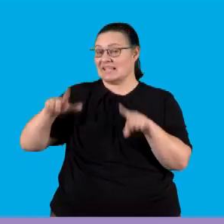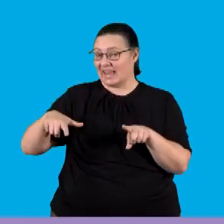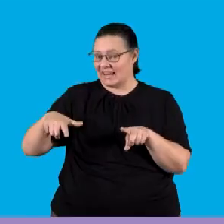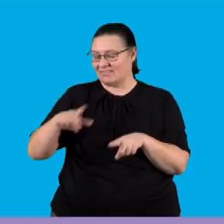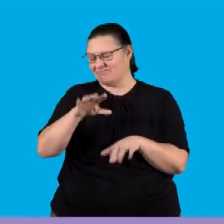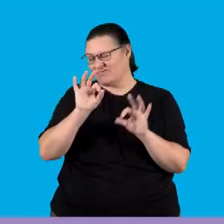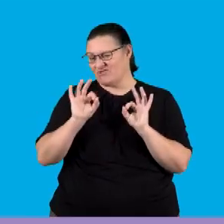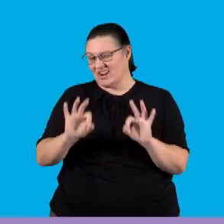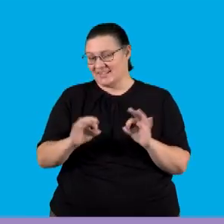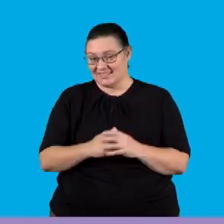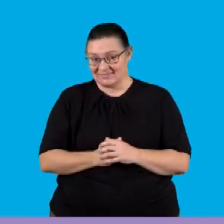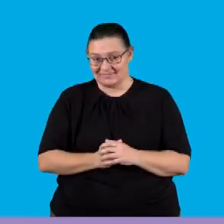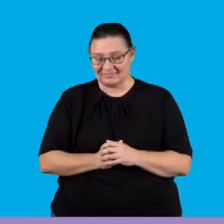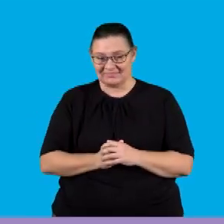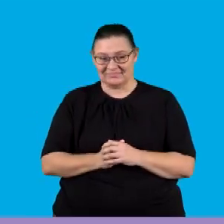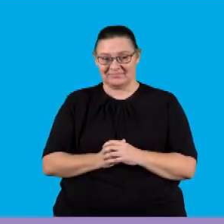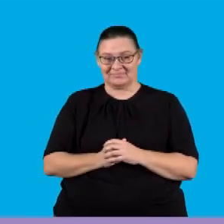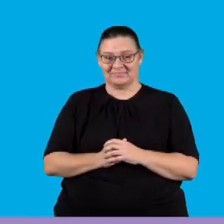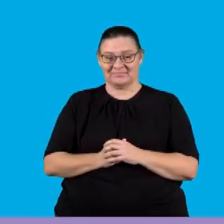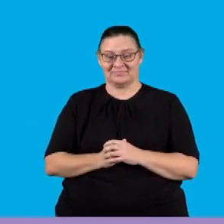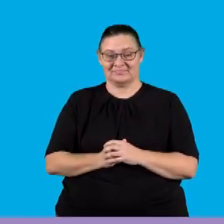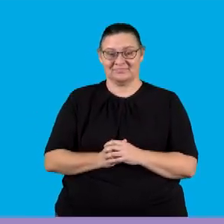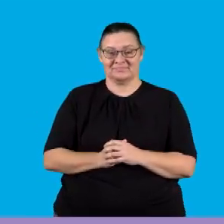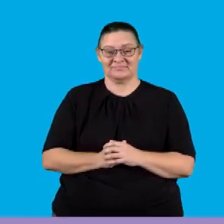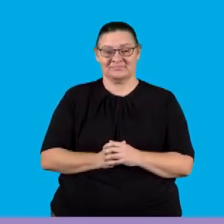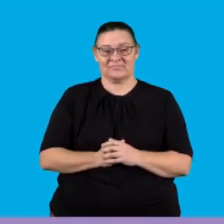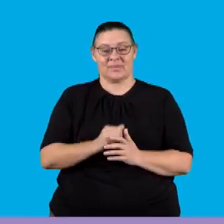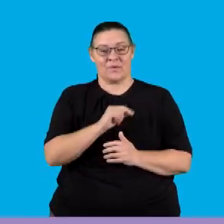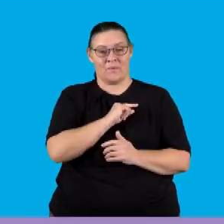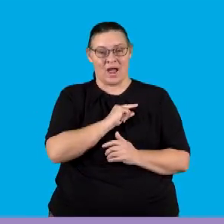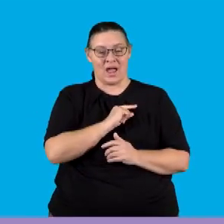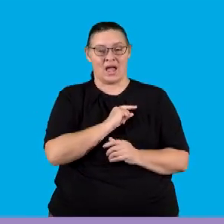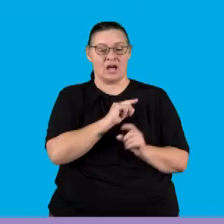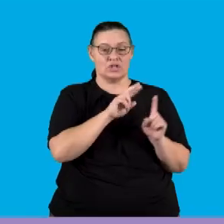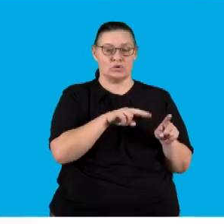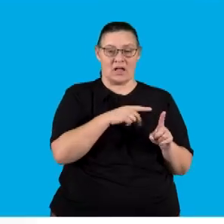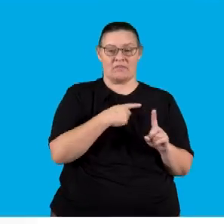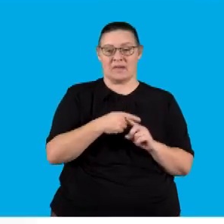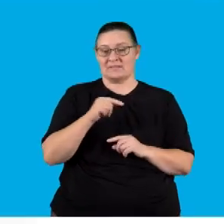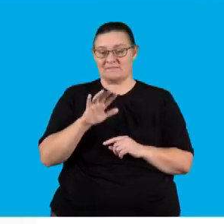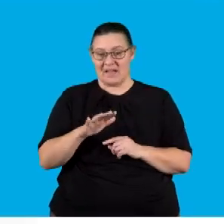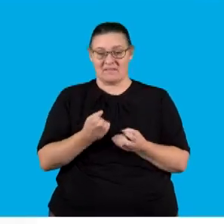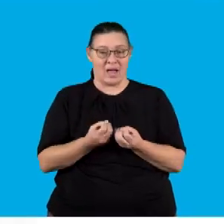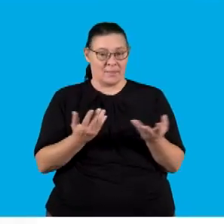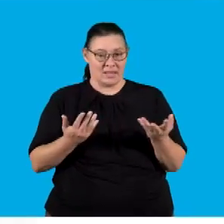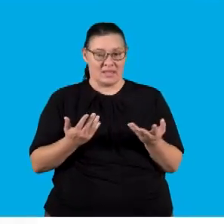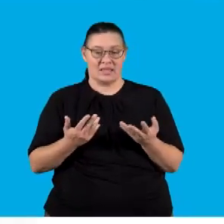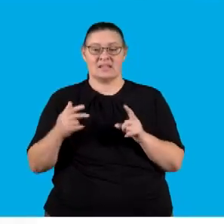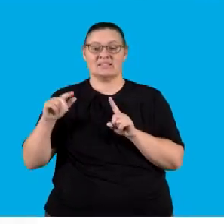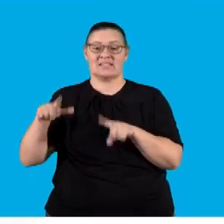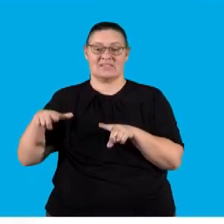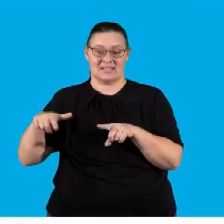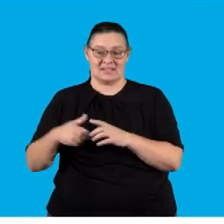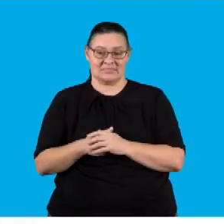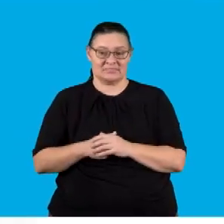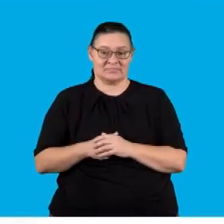if you are thinking of 17, then you are also correct, because 12 plus 5